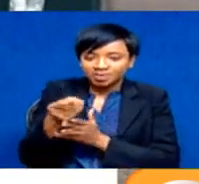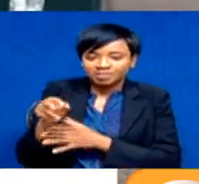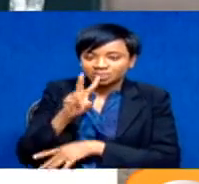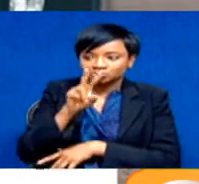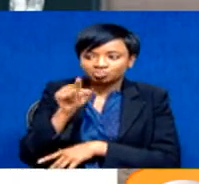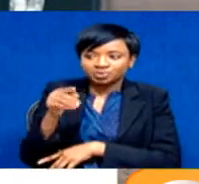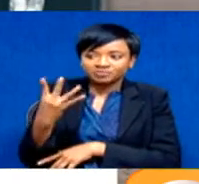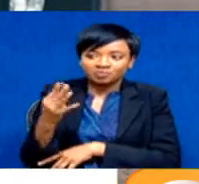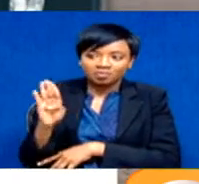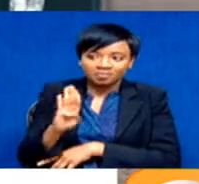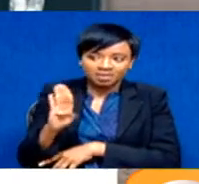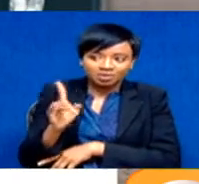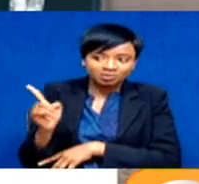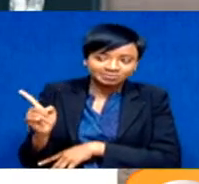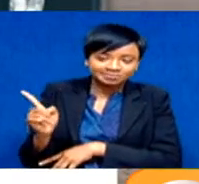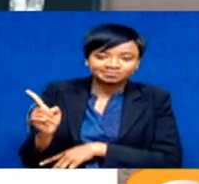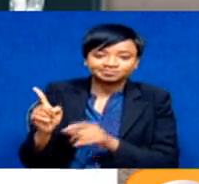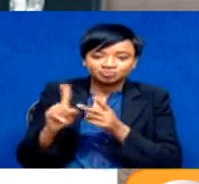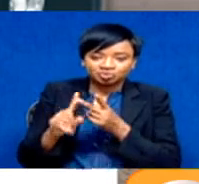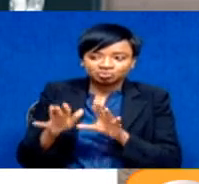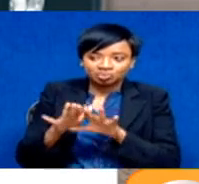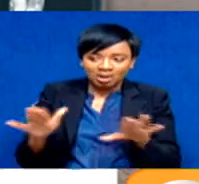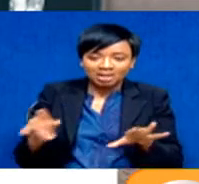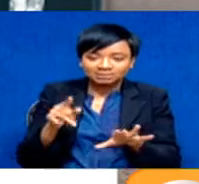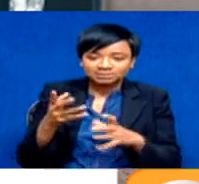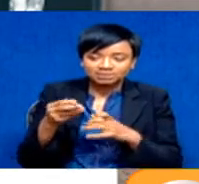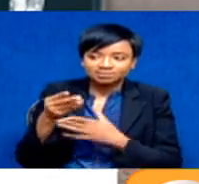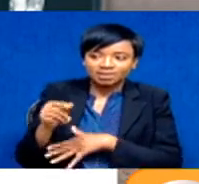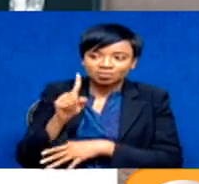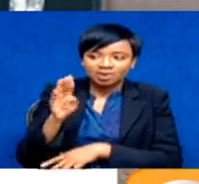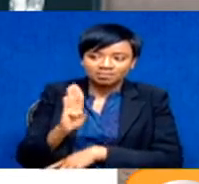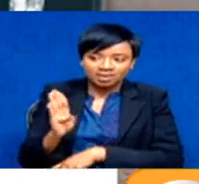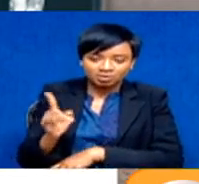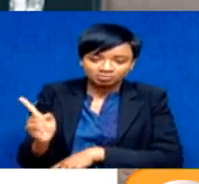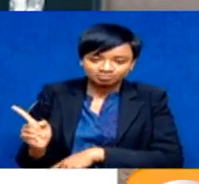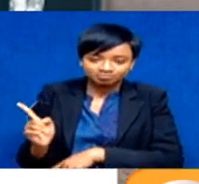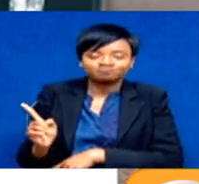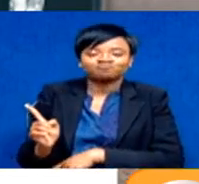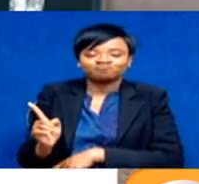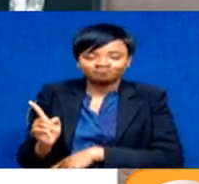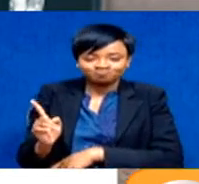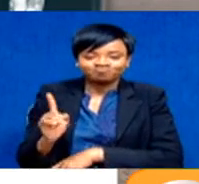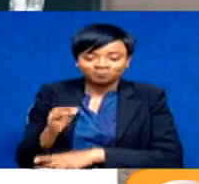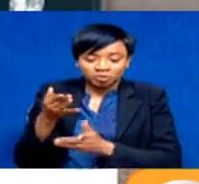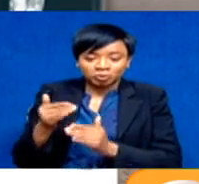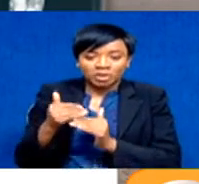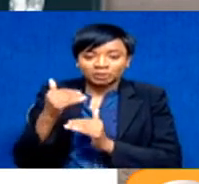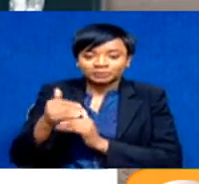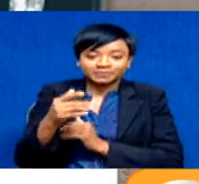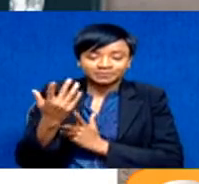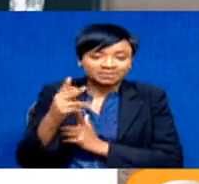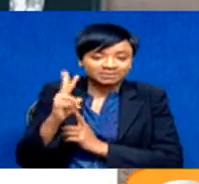2.4 billion shillings, while land compensation required over 1 billion shillings. Now into the second quarter